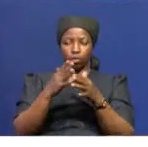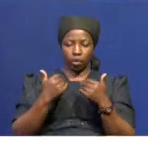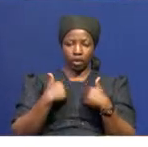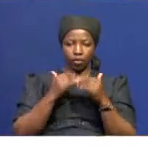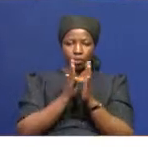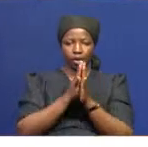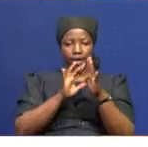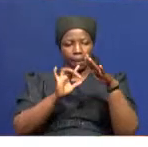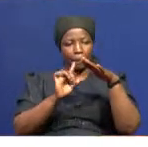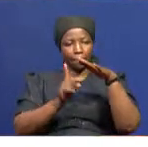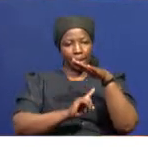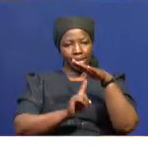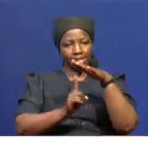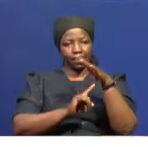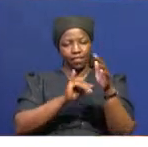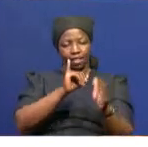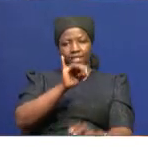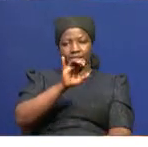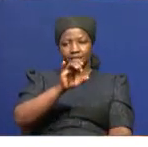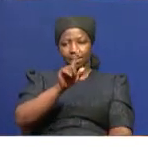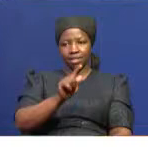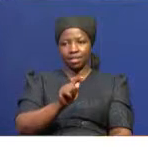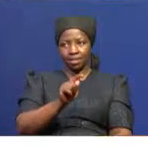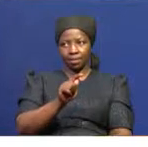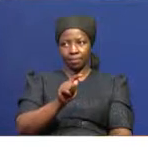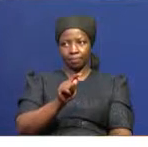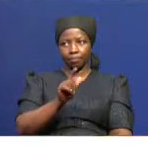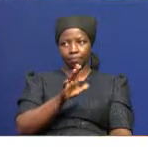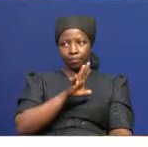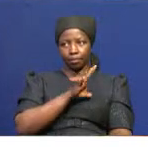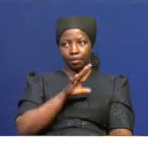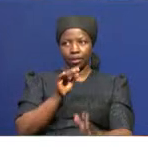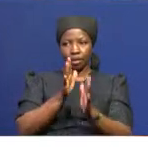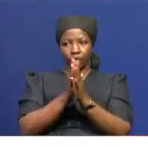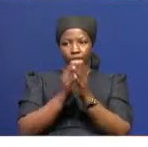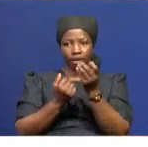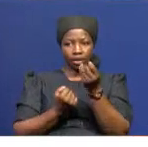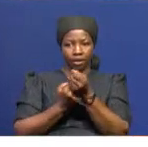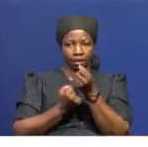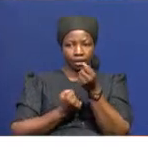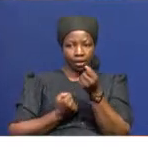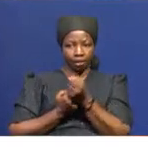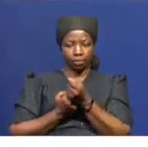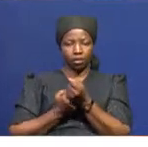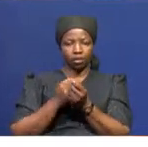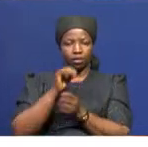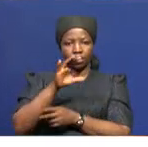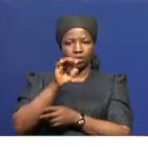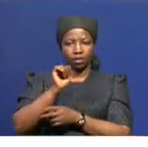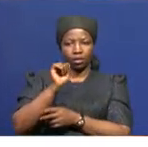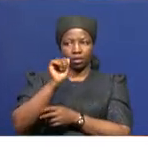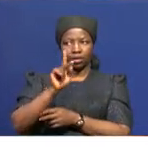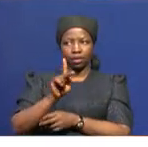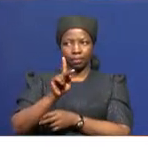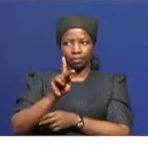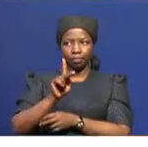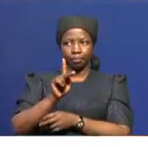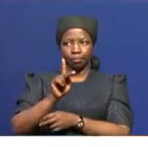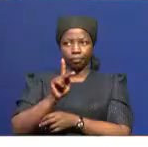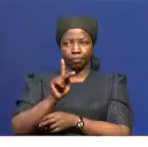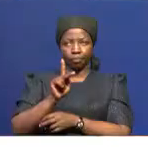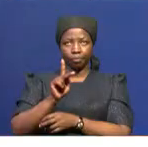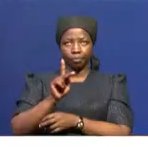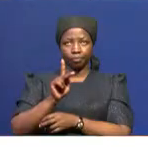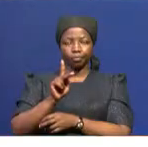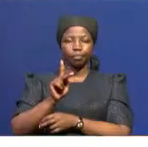the Ministry of ICT and with the support of also CAK, Communication